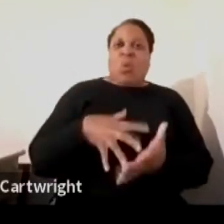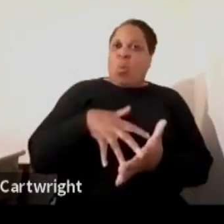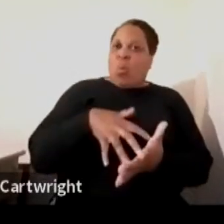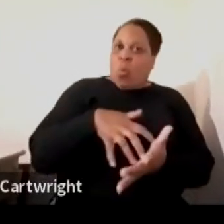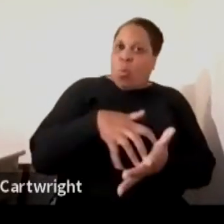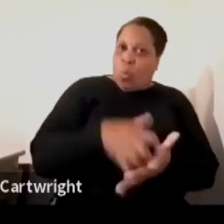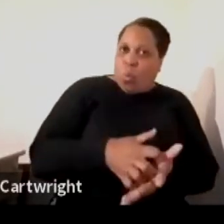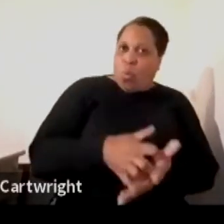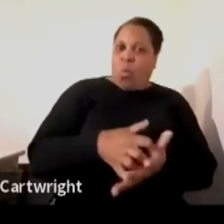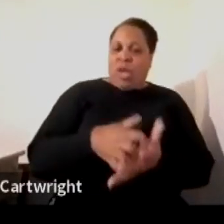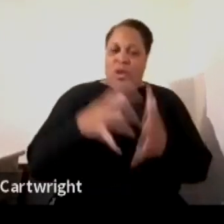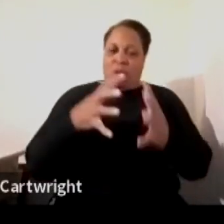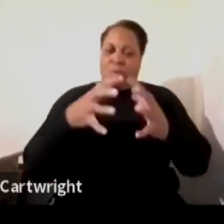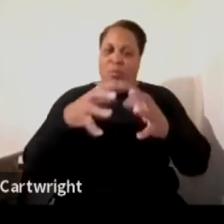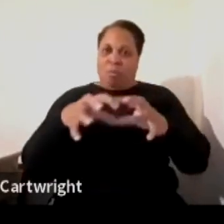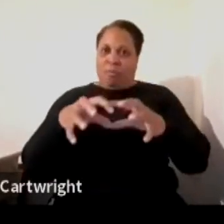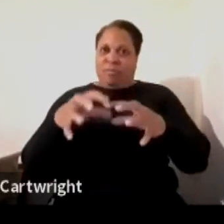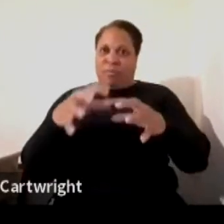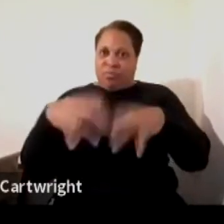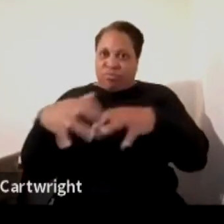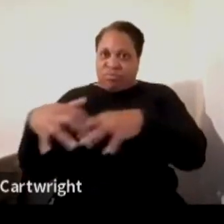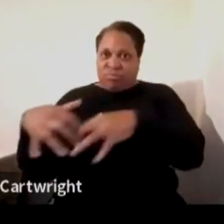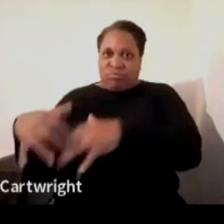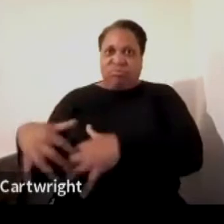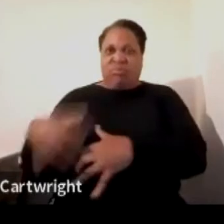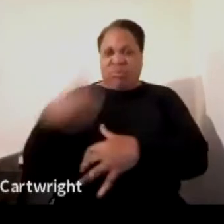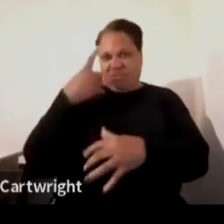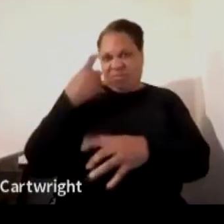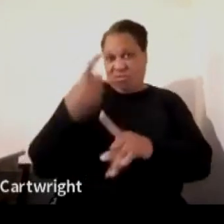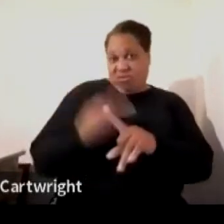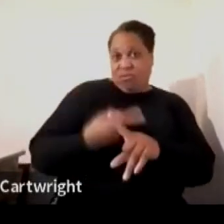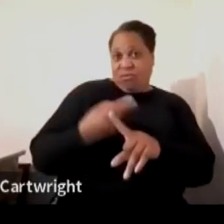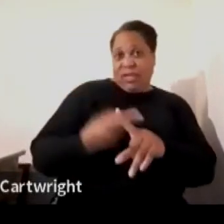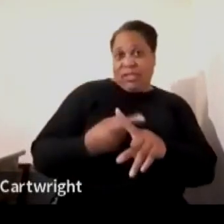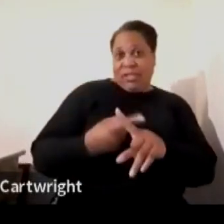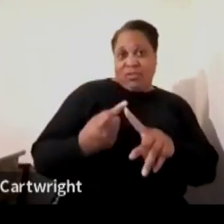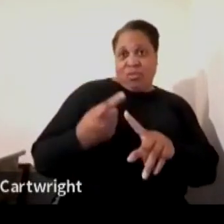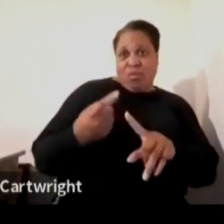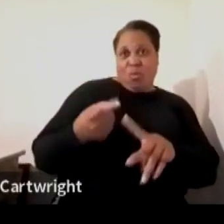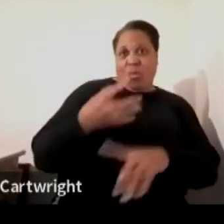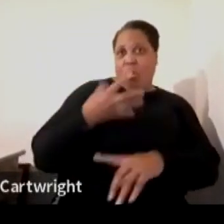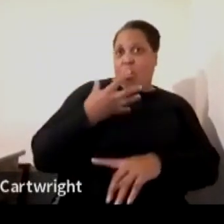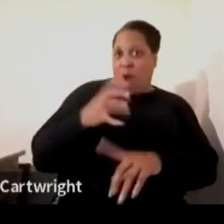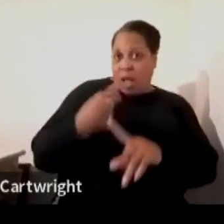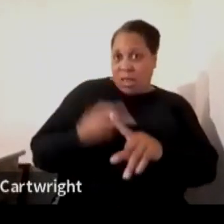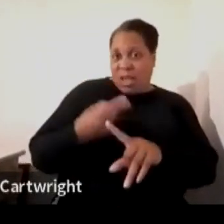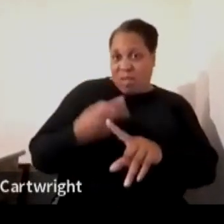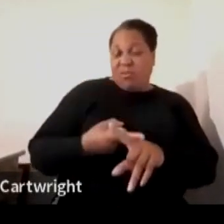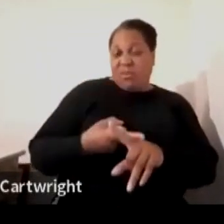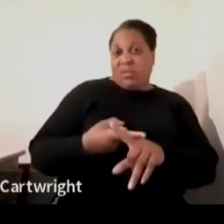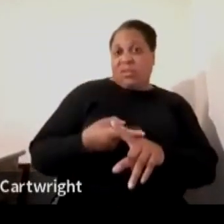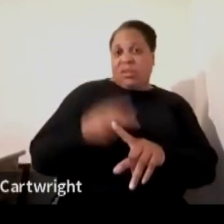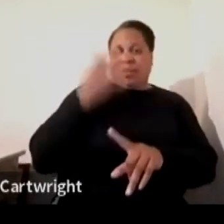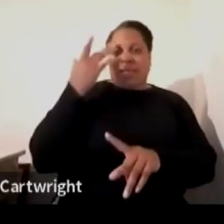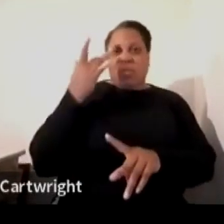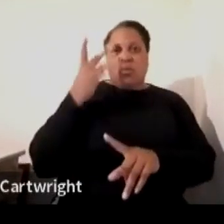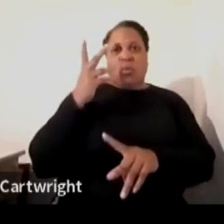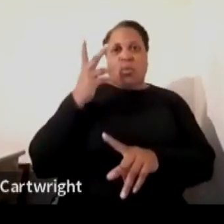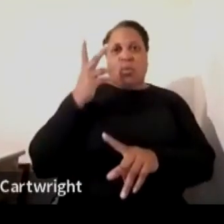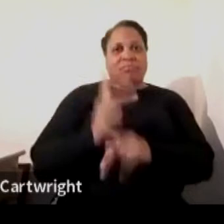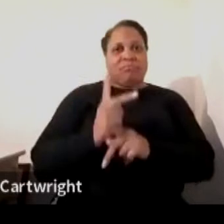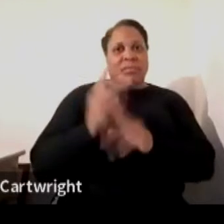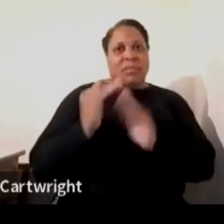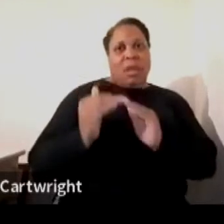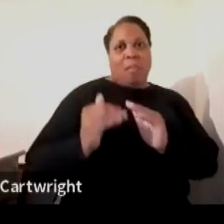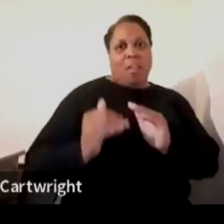up, for different reasons, and temperature or elevated temperature is one of them. And so that's why the temperature is kept low, so that